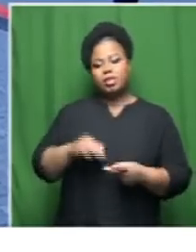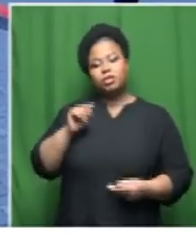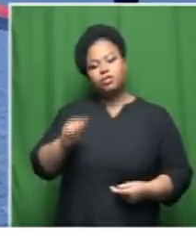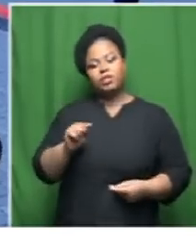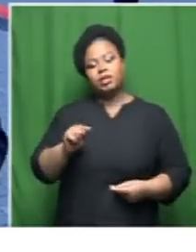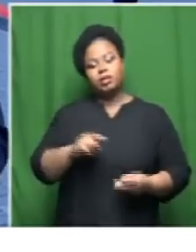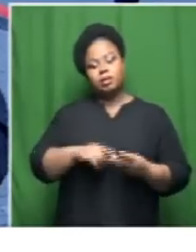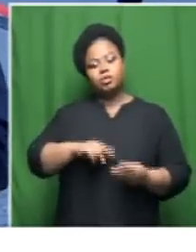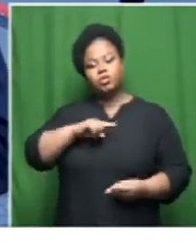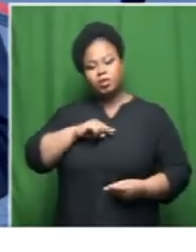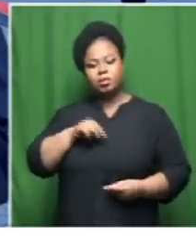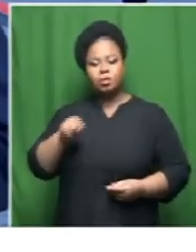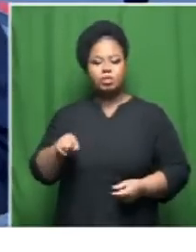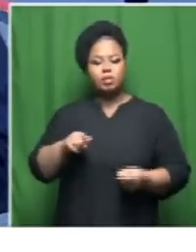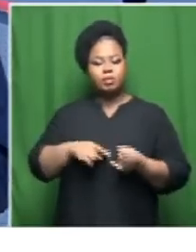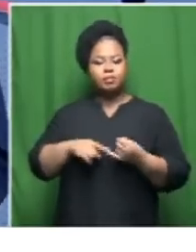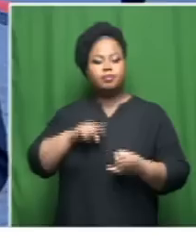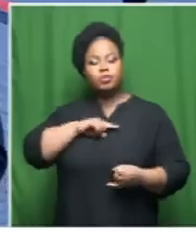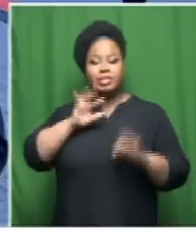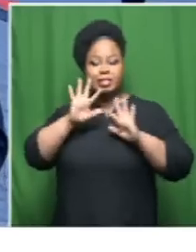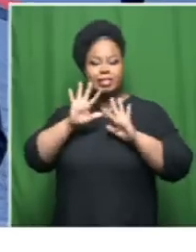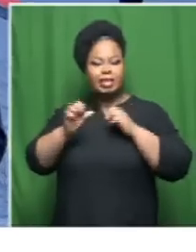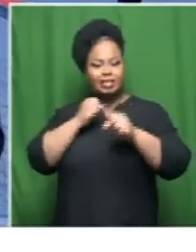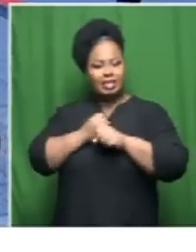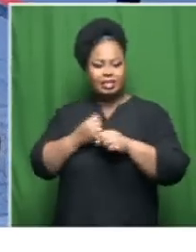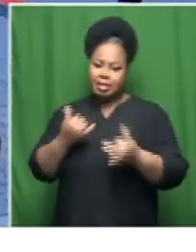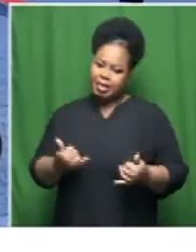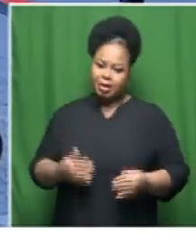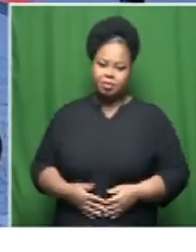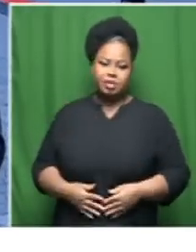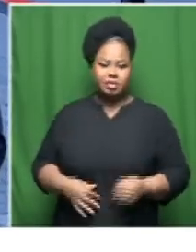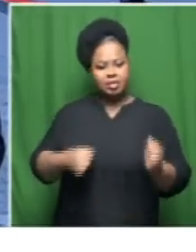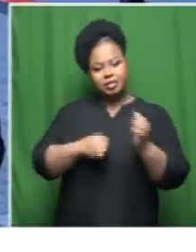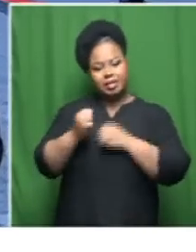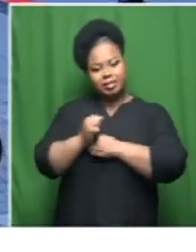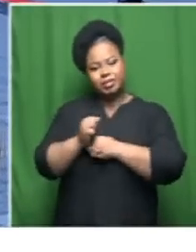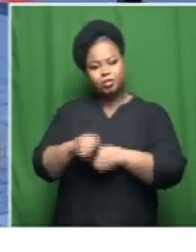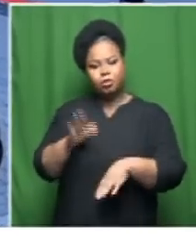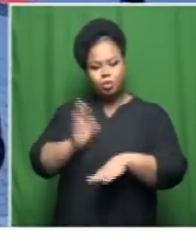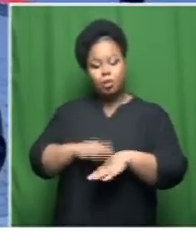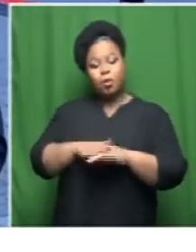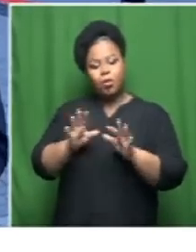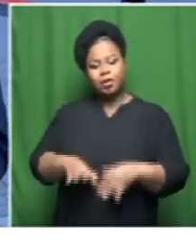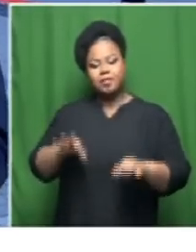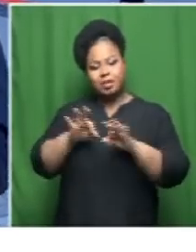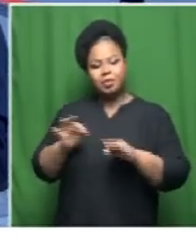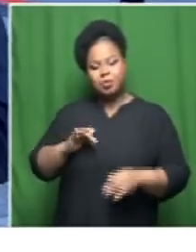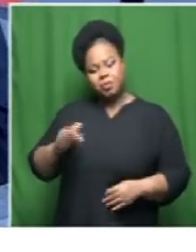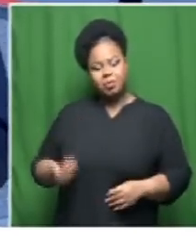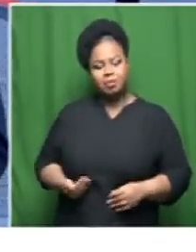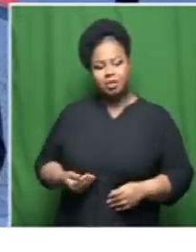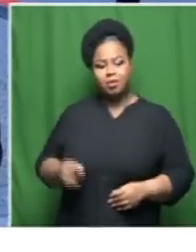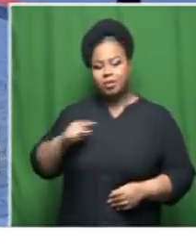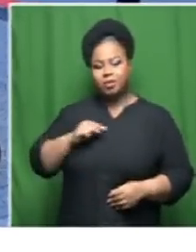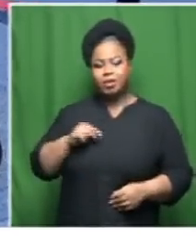must change. We can't be speaking about this for over 10 years now. How then do we structure this to make it more valuable to our women, that they